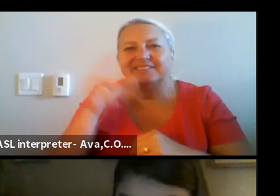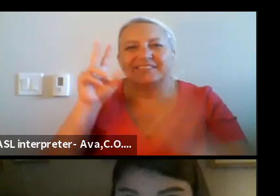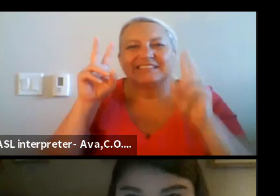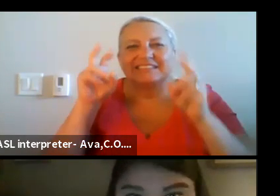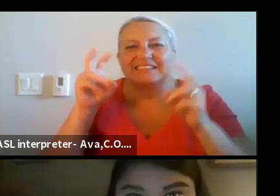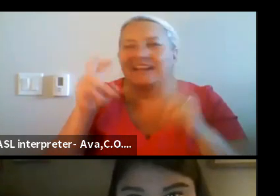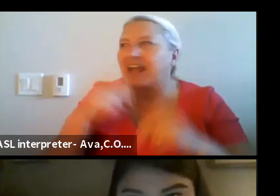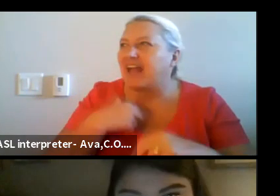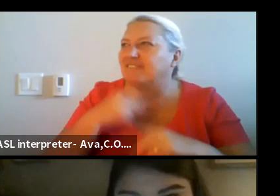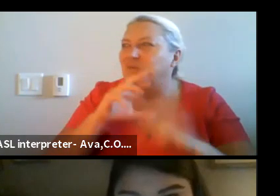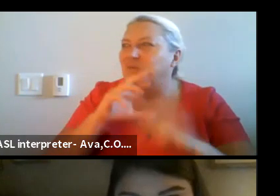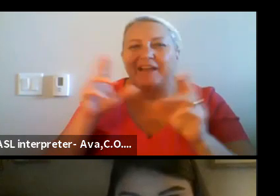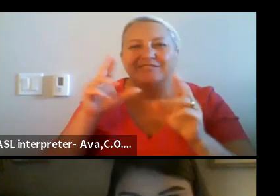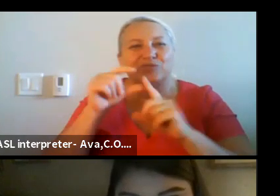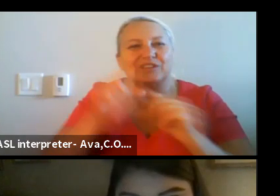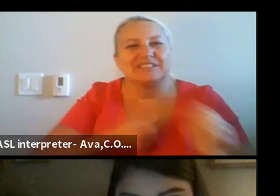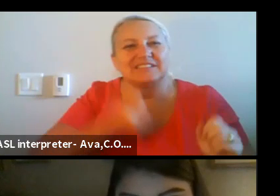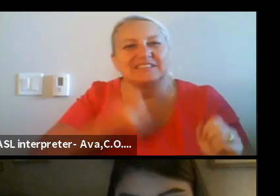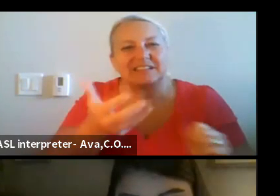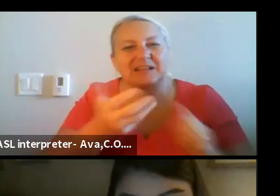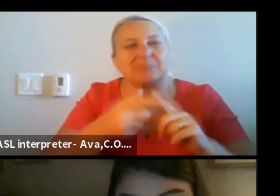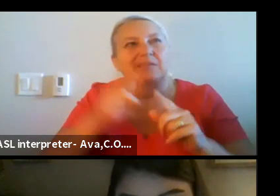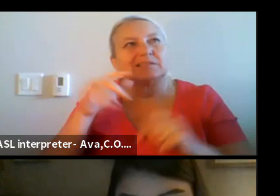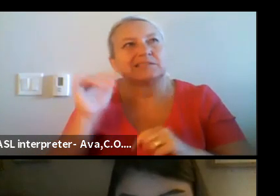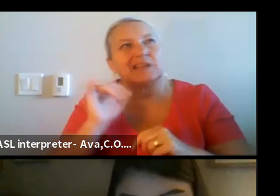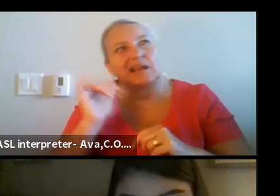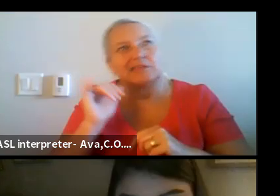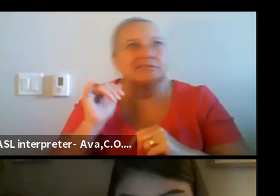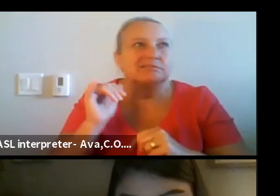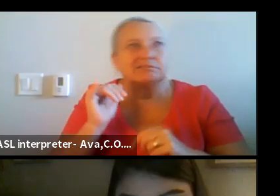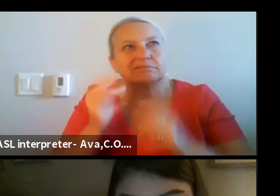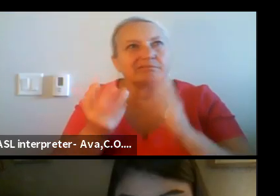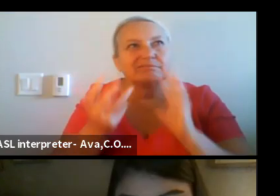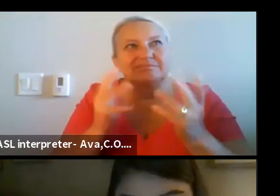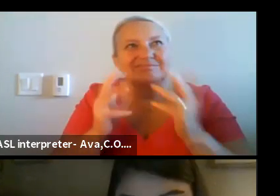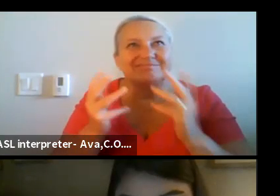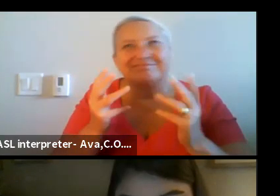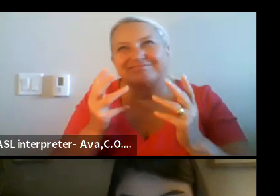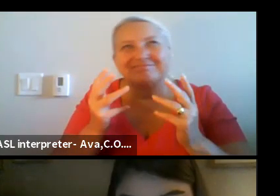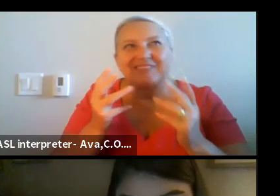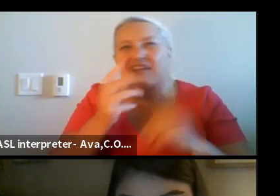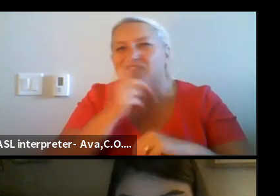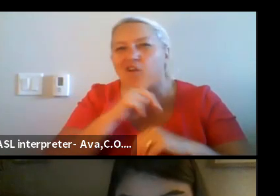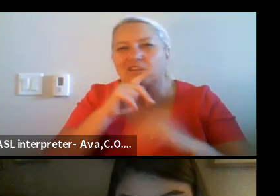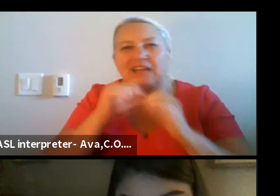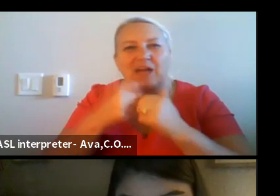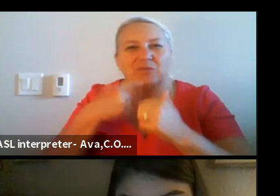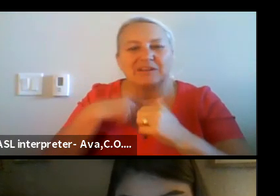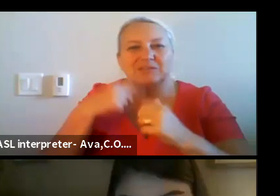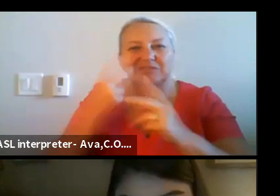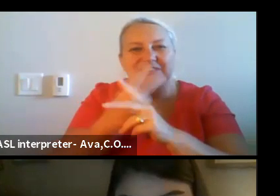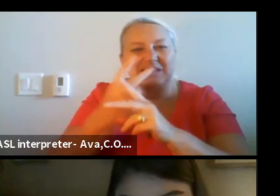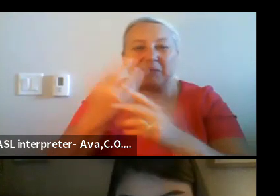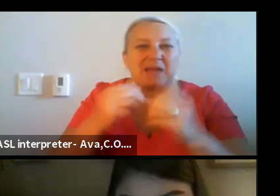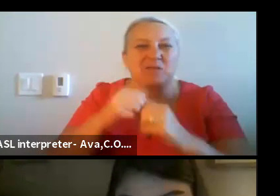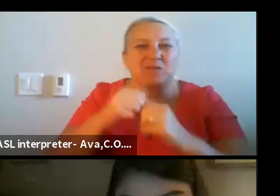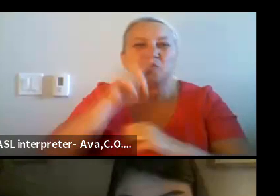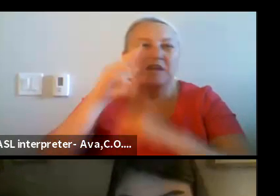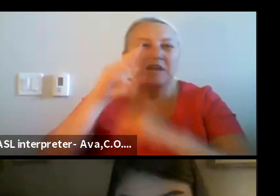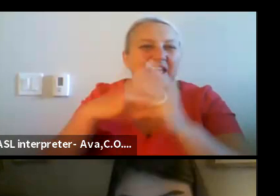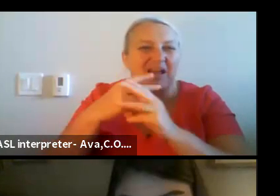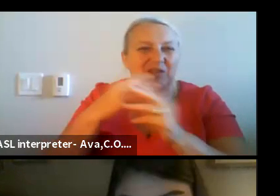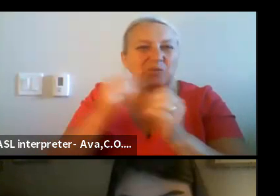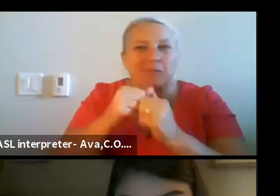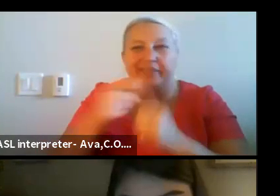I don't have the words for it, I'm sorry, but you know, almost like a false construct I'm creating, like, But it's also maybe part of the new reality for a while